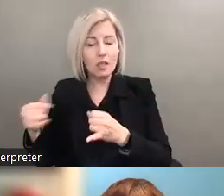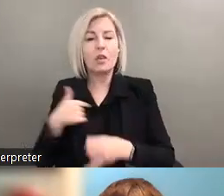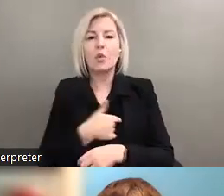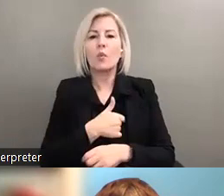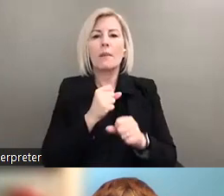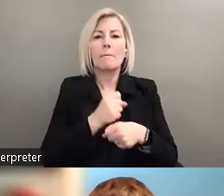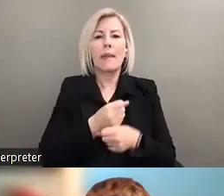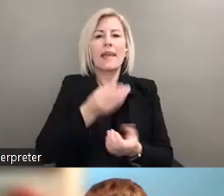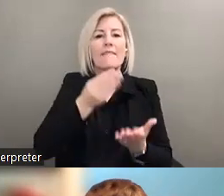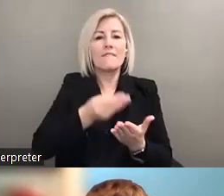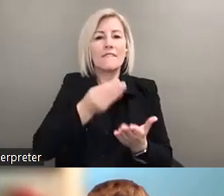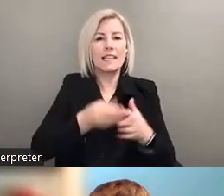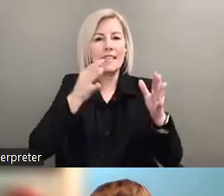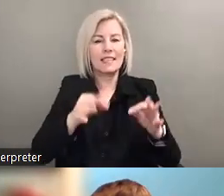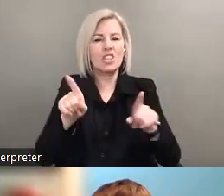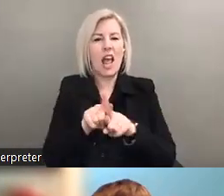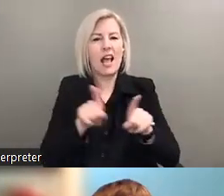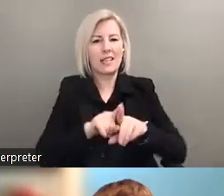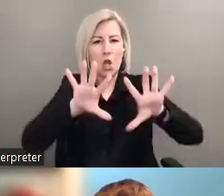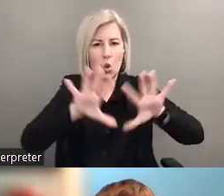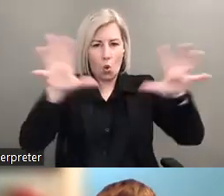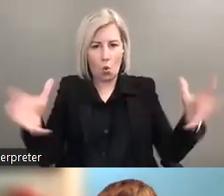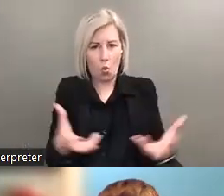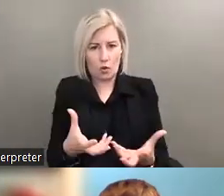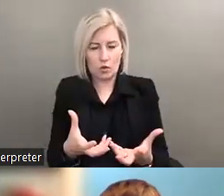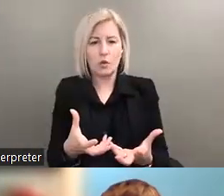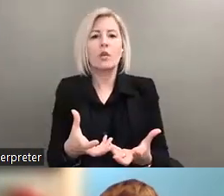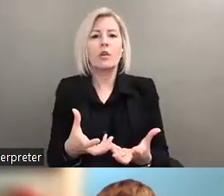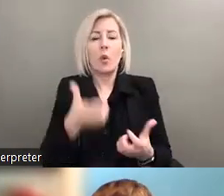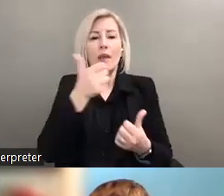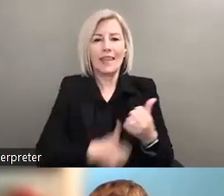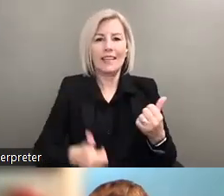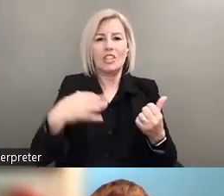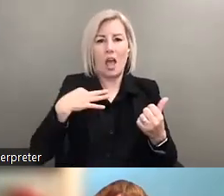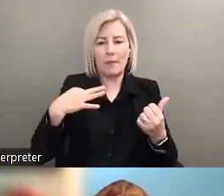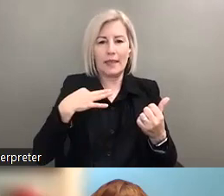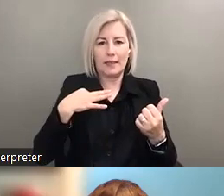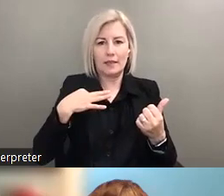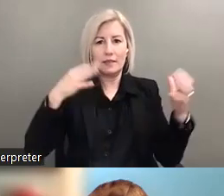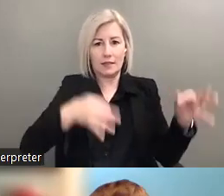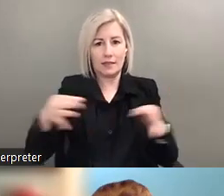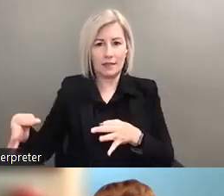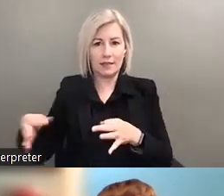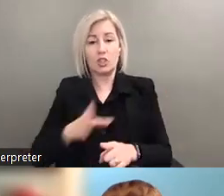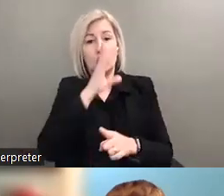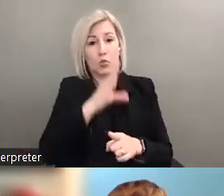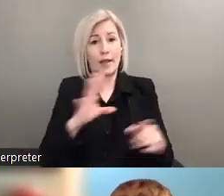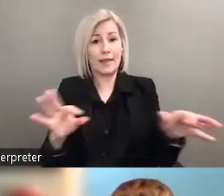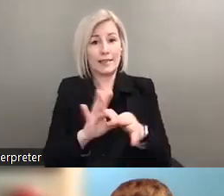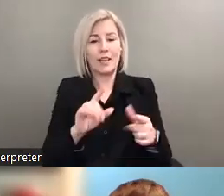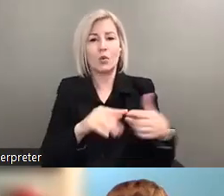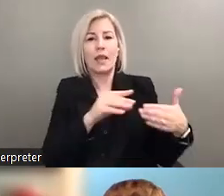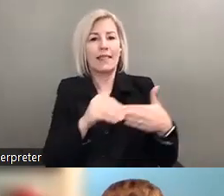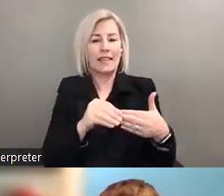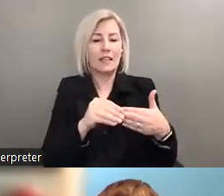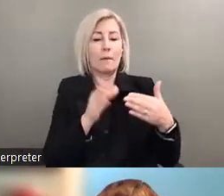funding decisions as a cohort. So each applicant's artistry adjudication is directly tied to the lead presenter's